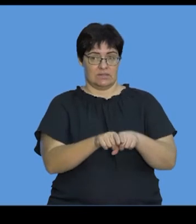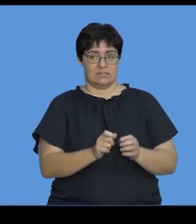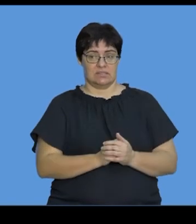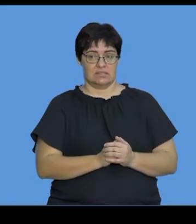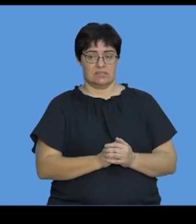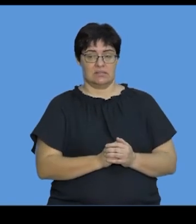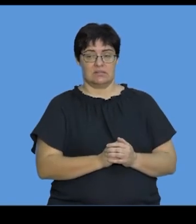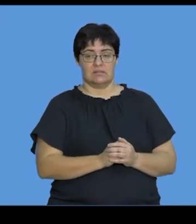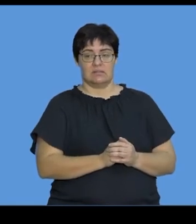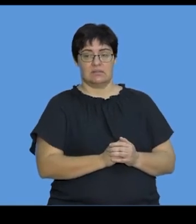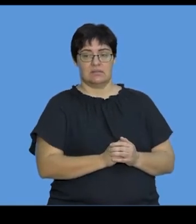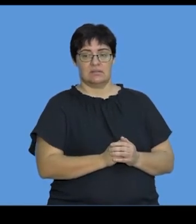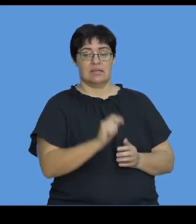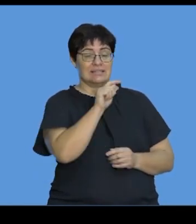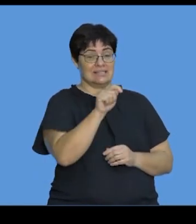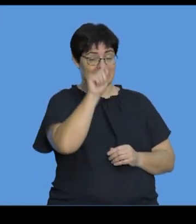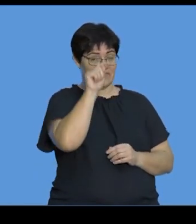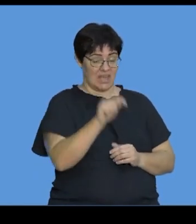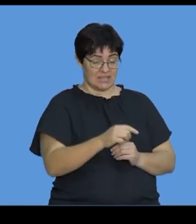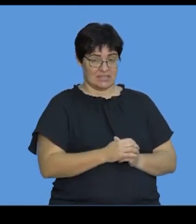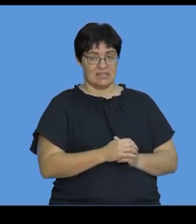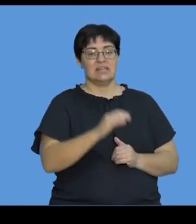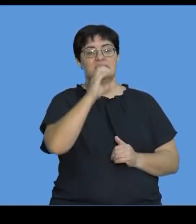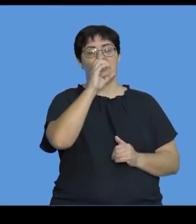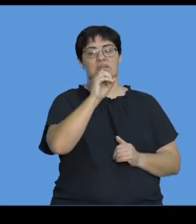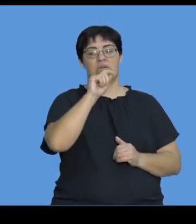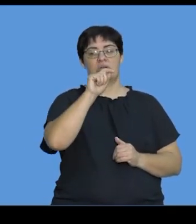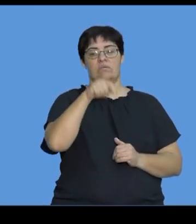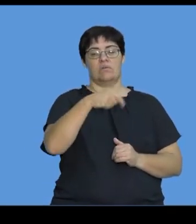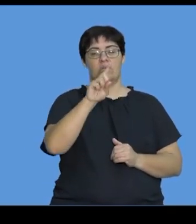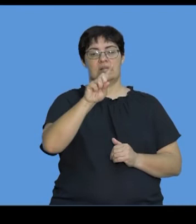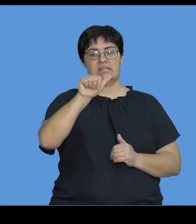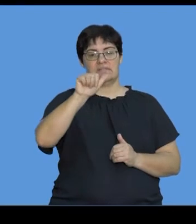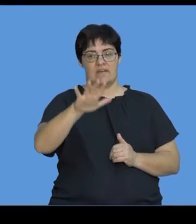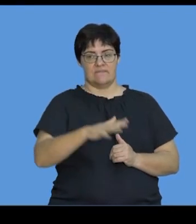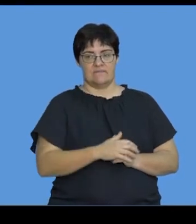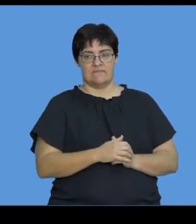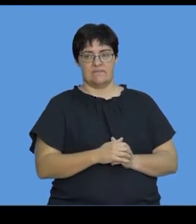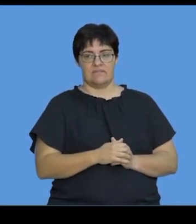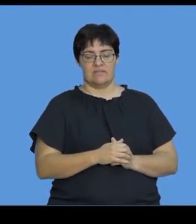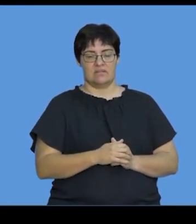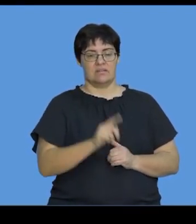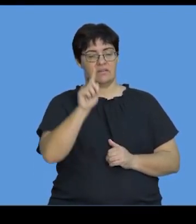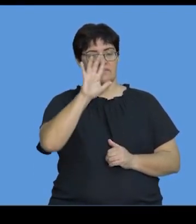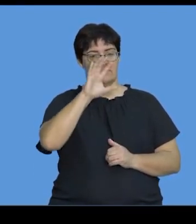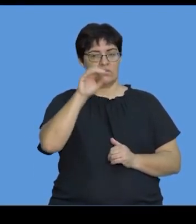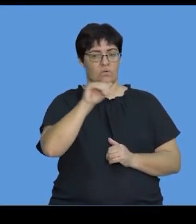0.0005. I push equals. Now I'm going to divide that by 0.165.